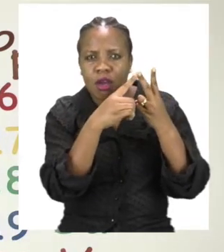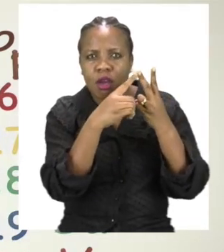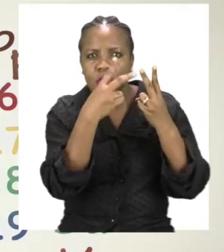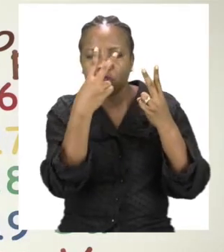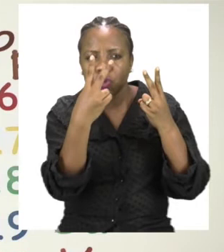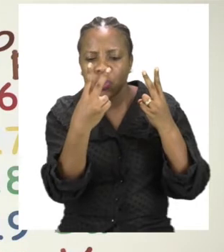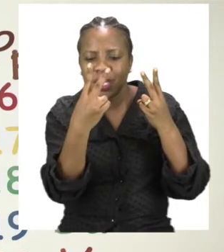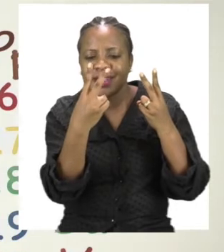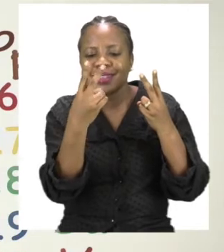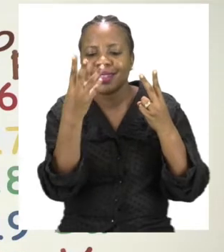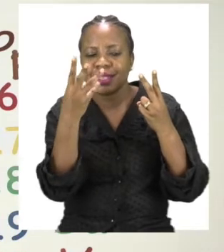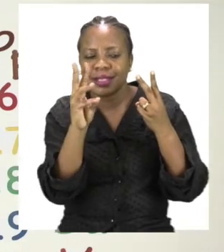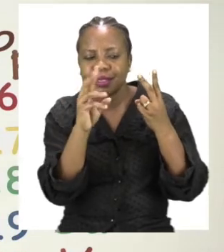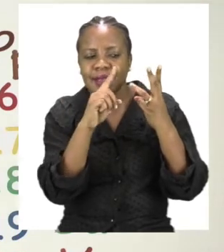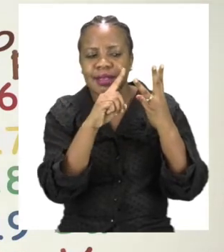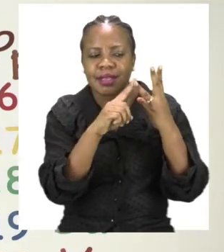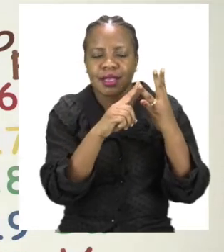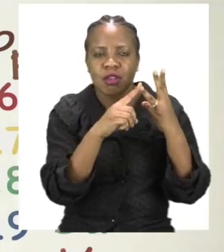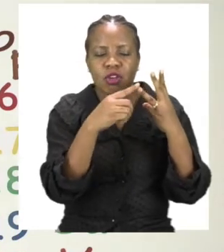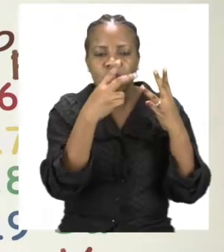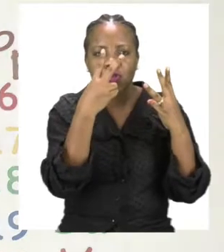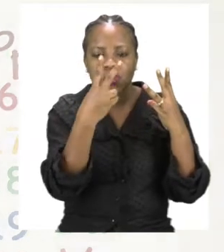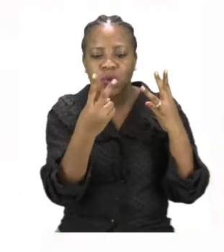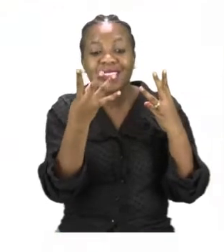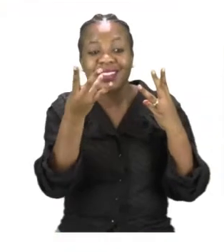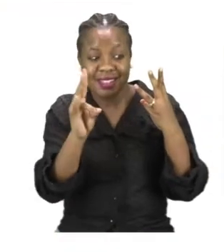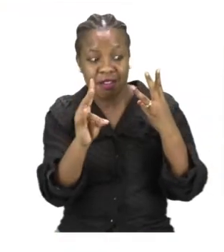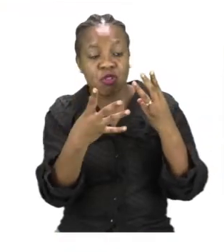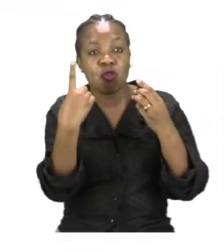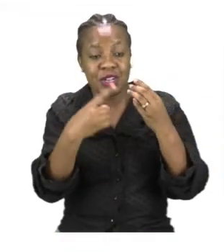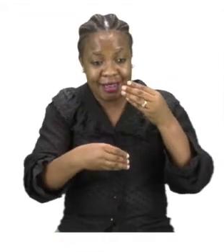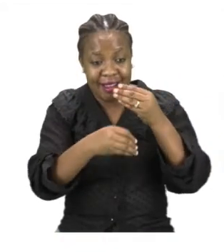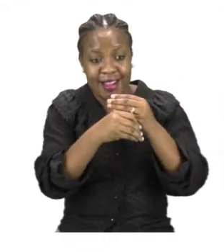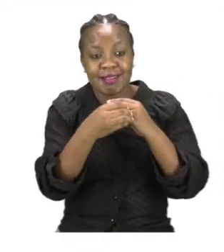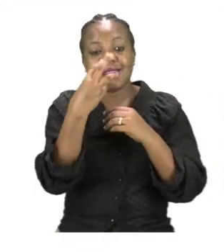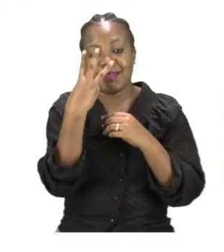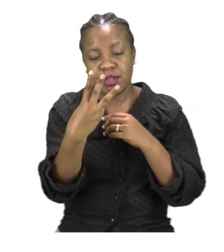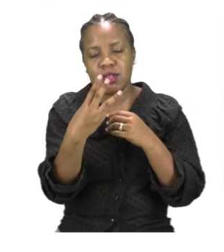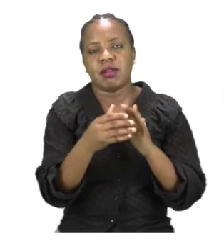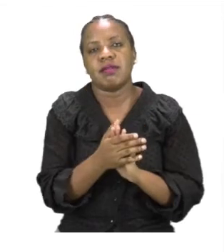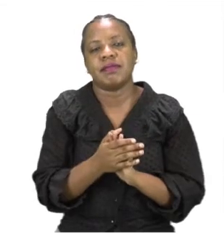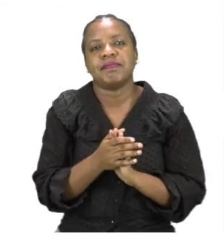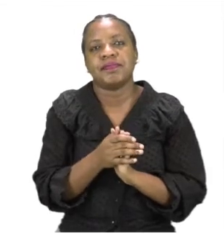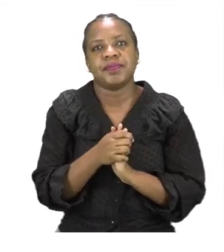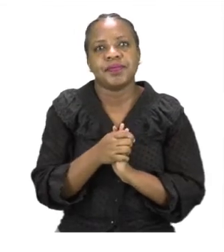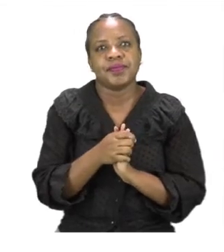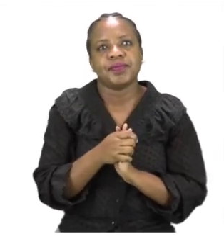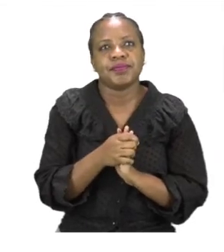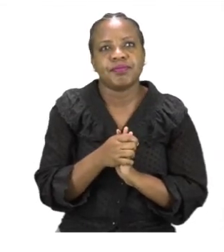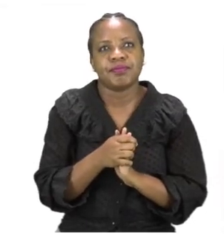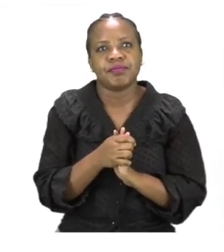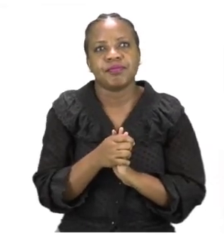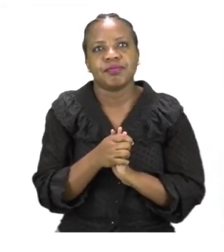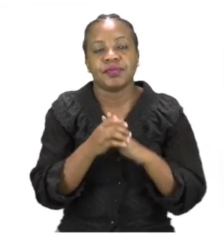do all of this with number 1. You can use your counters. Let's now move